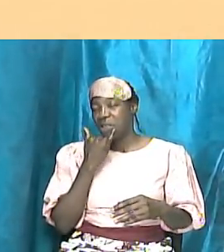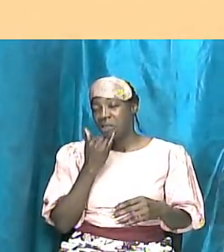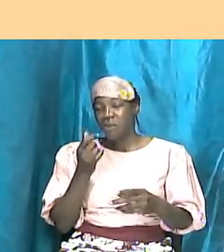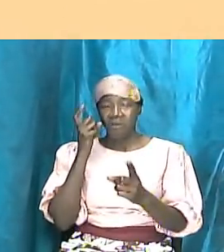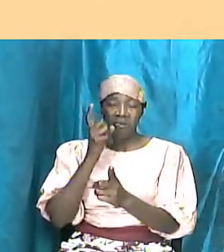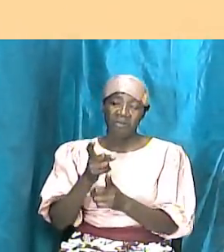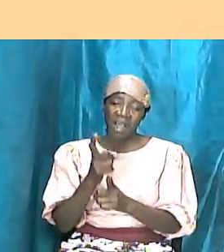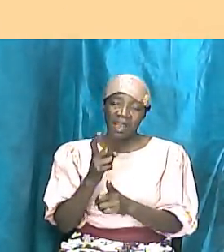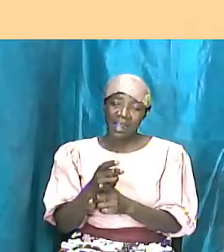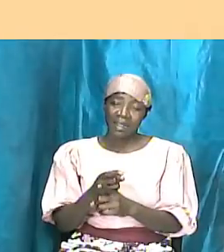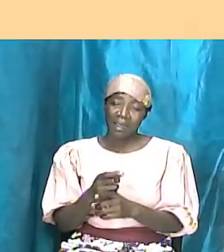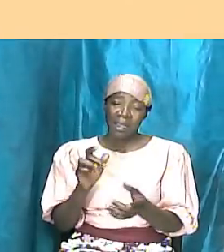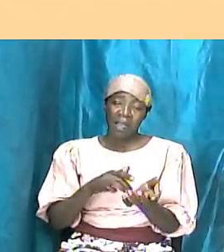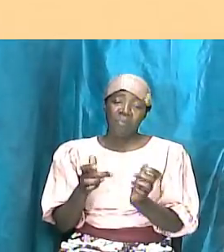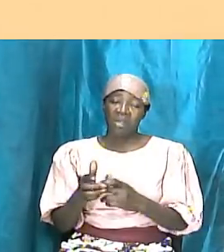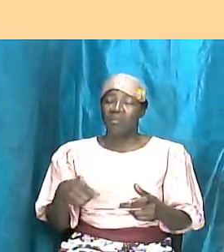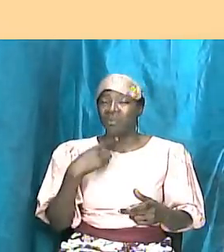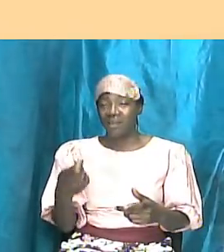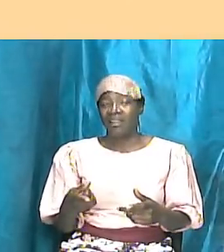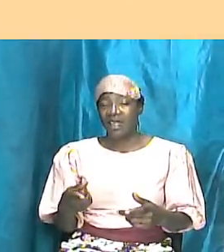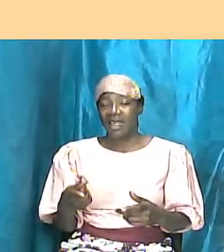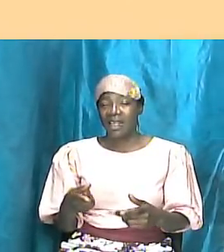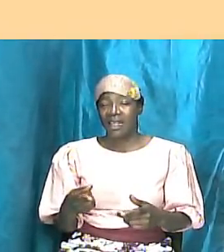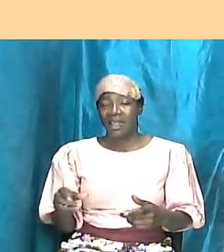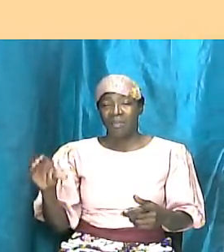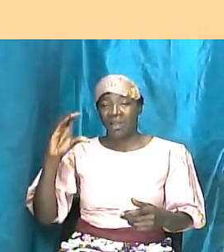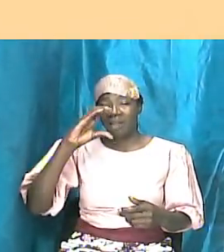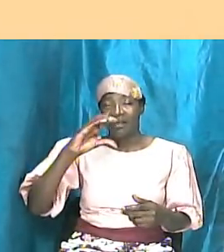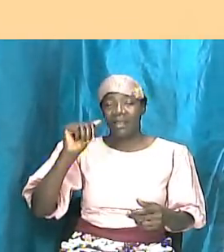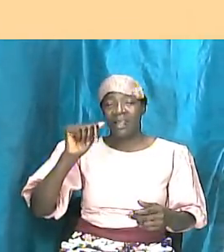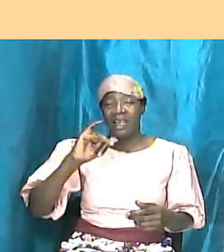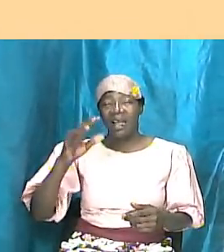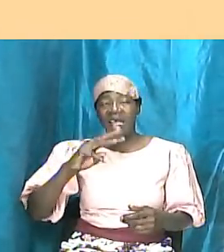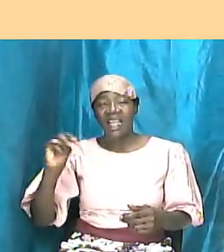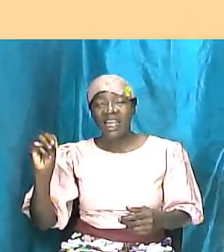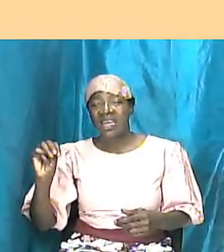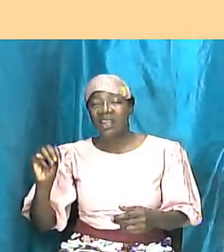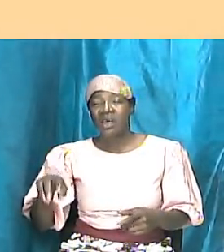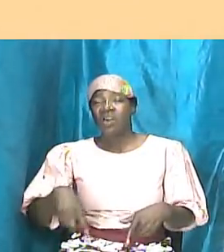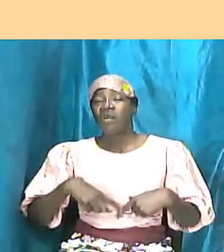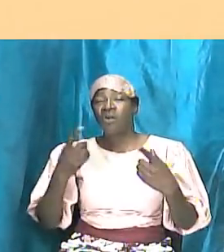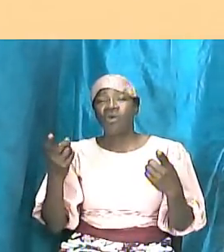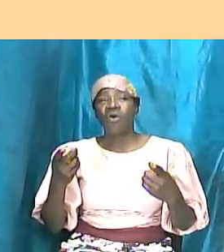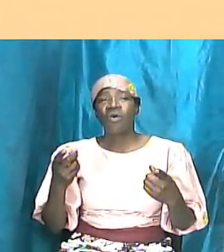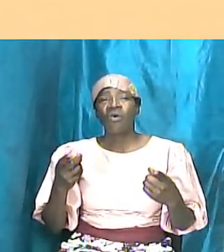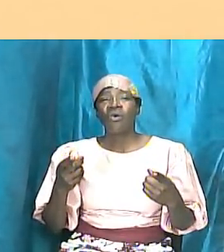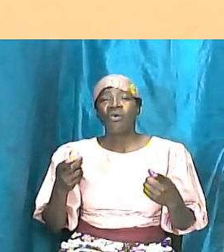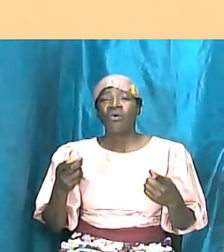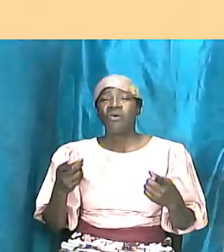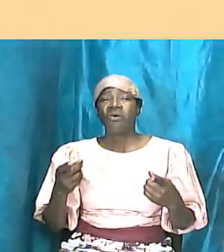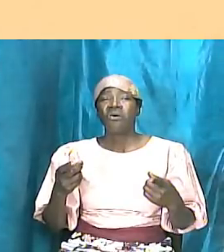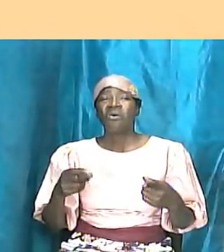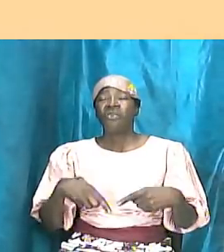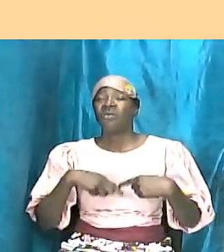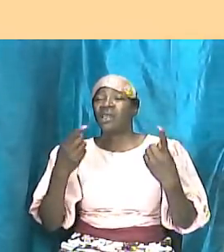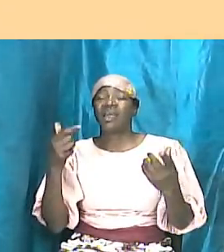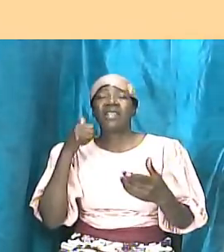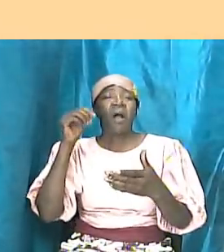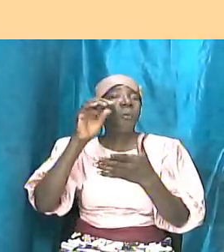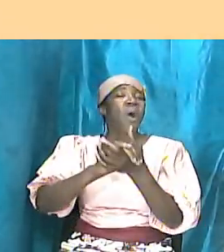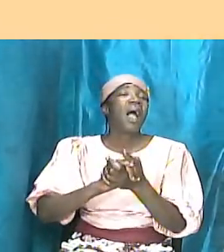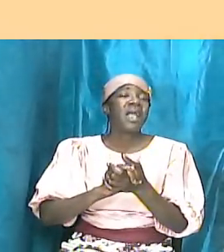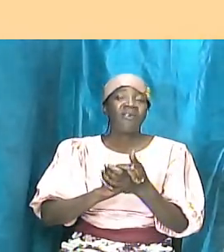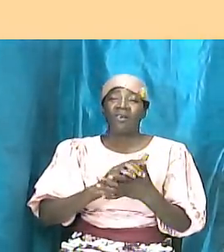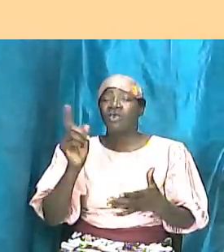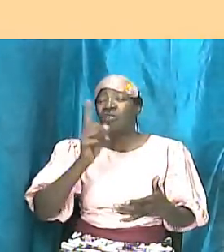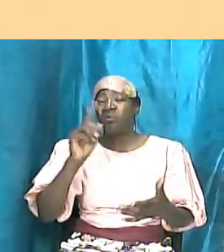eventually married and he went down to Nod to get his wife. Where did his wife come from? In Nod. If it was only Cain